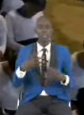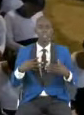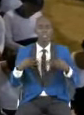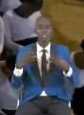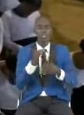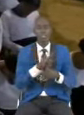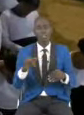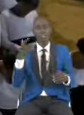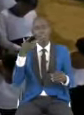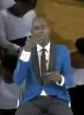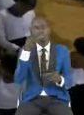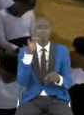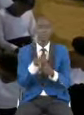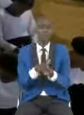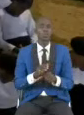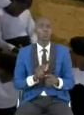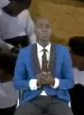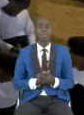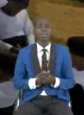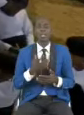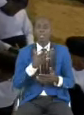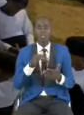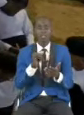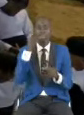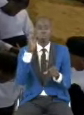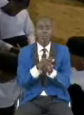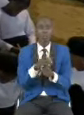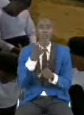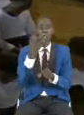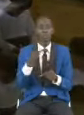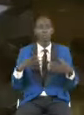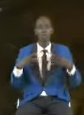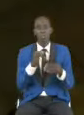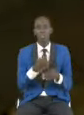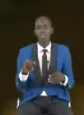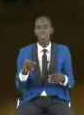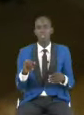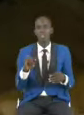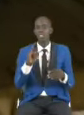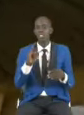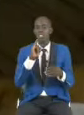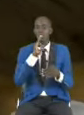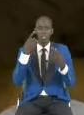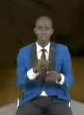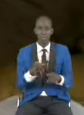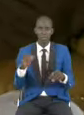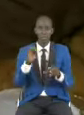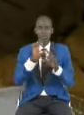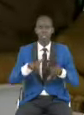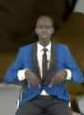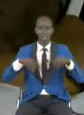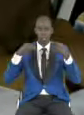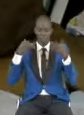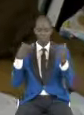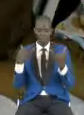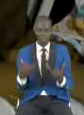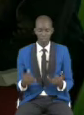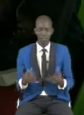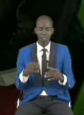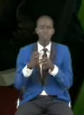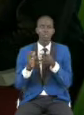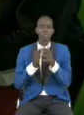healing covenant. And that covenant of healing is taking place in your life tonight in Jesus'